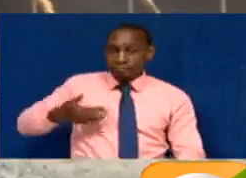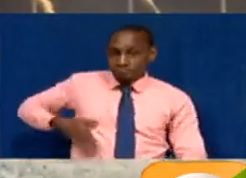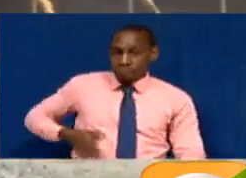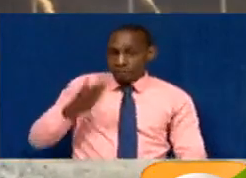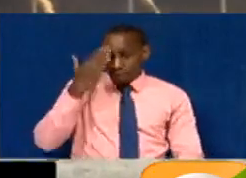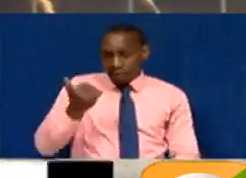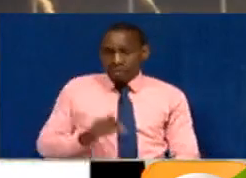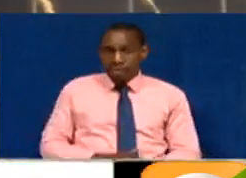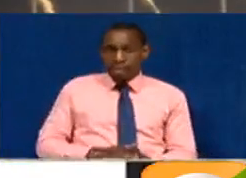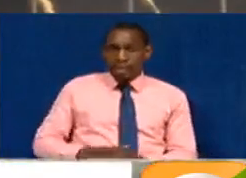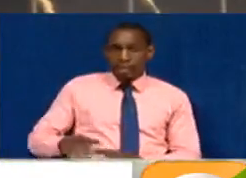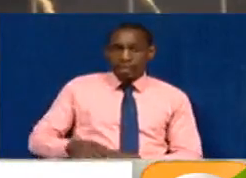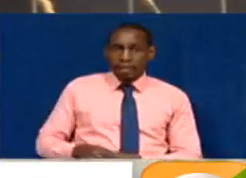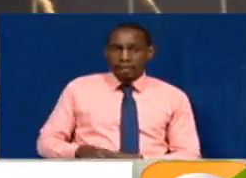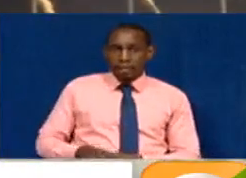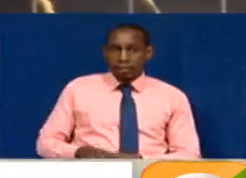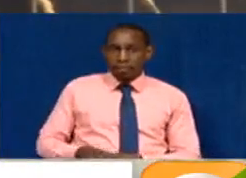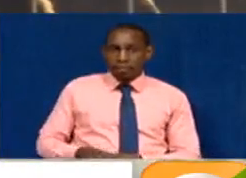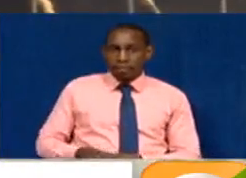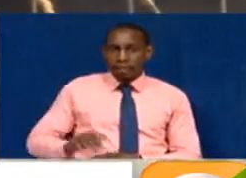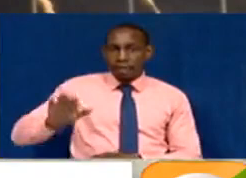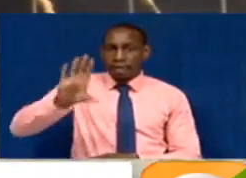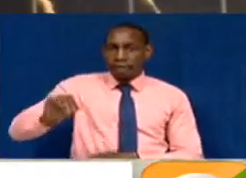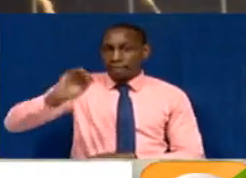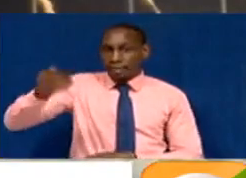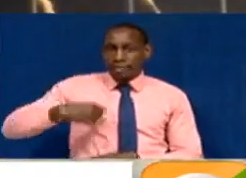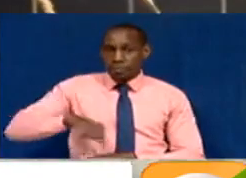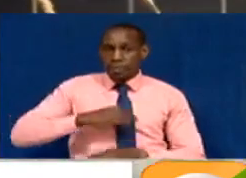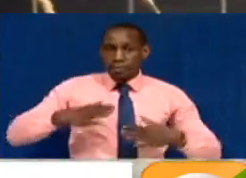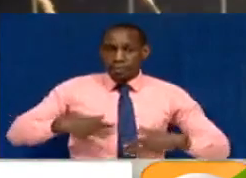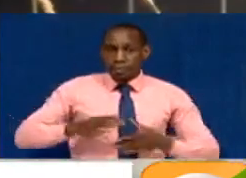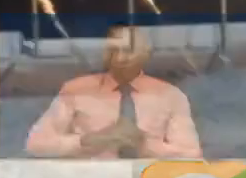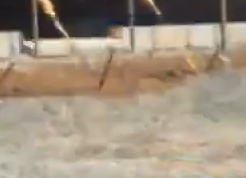kwa ajili ya AfriCity. Sisi kama watu wa kupanga kabro